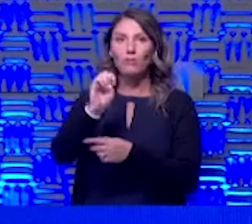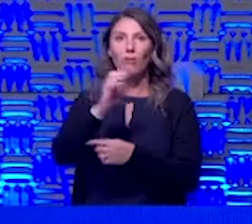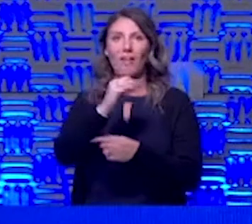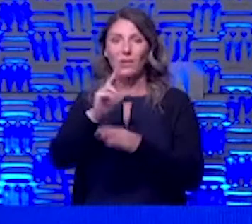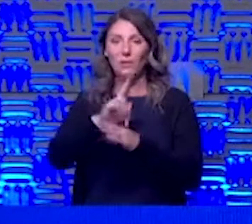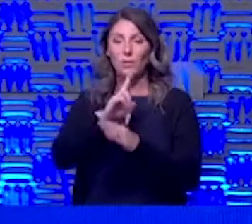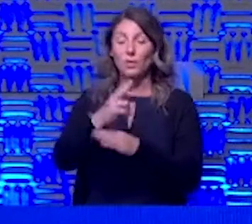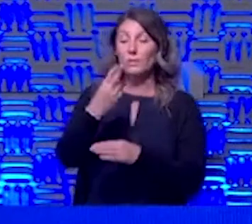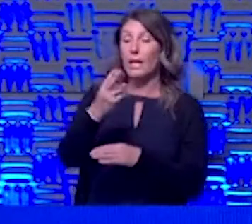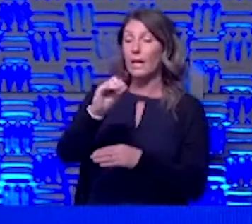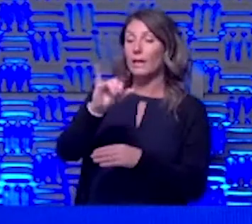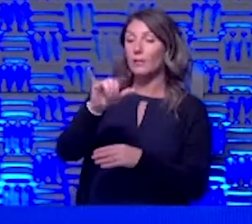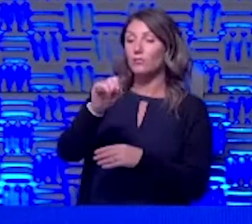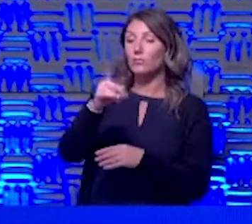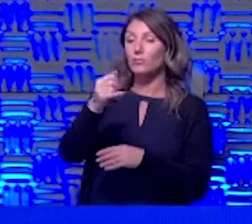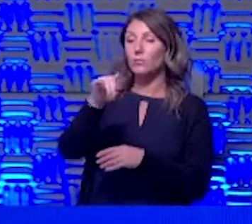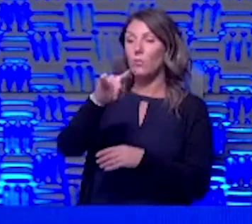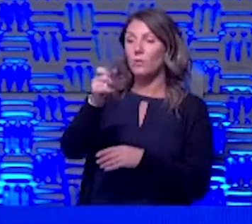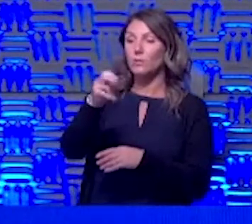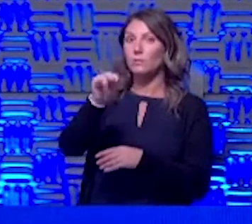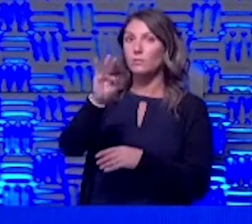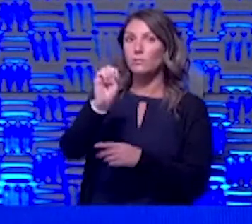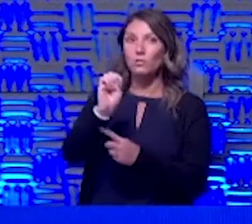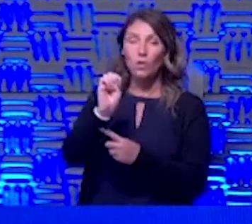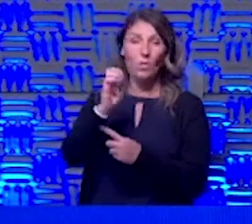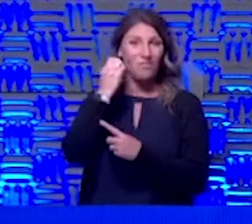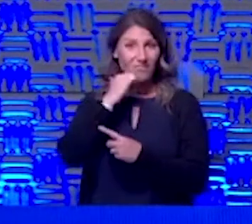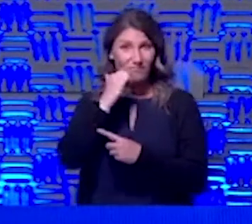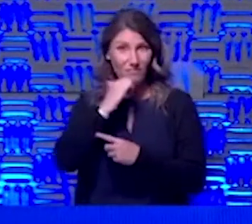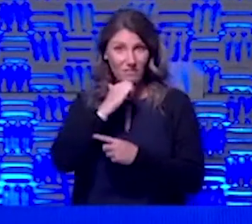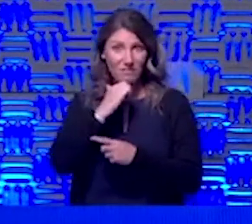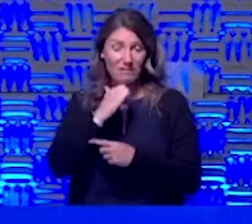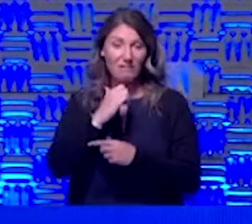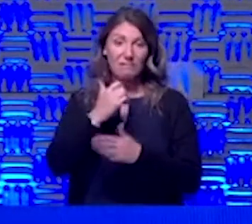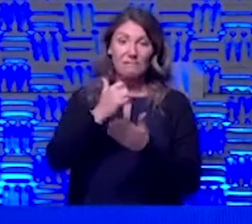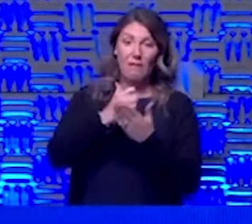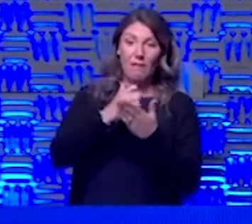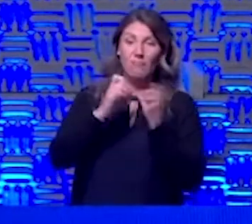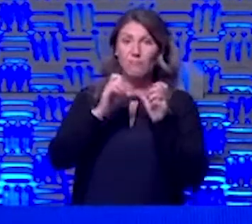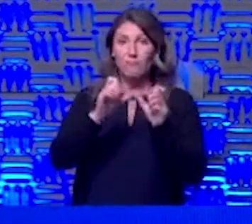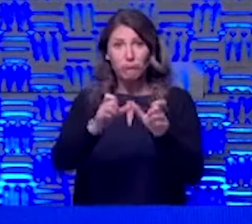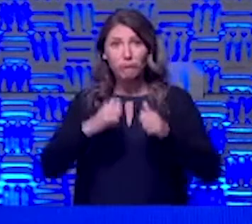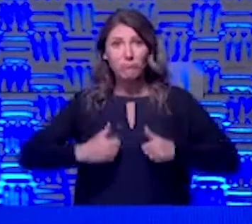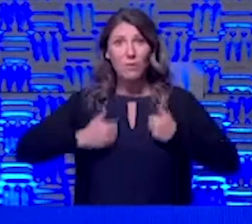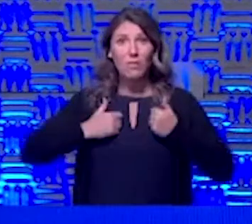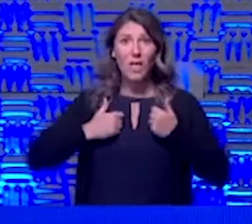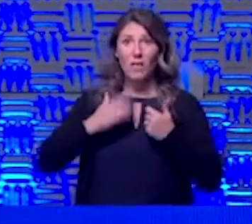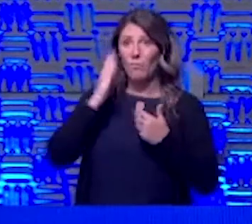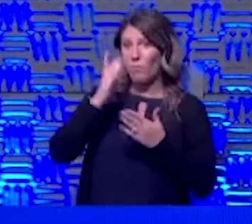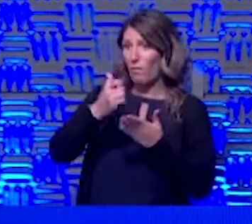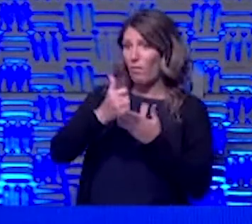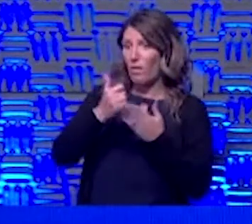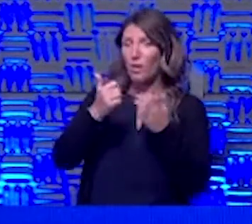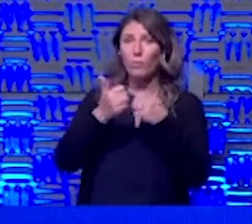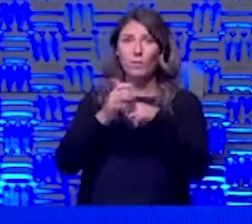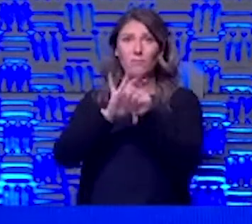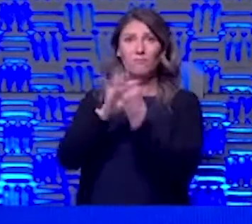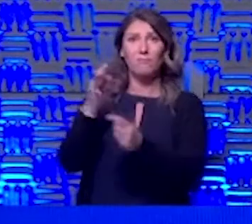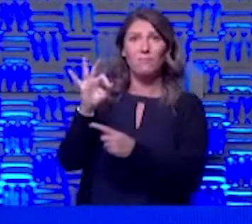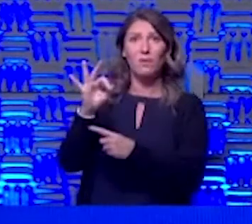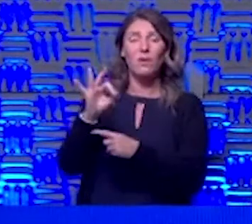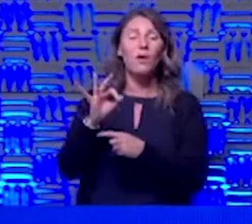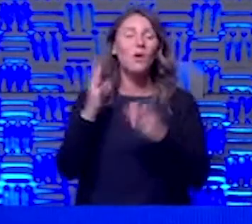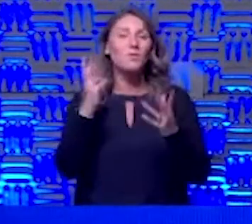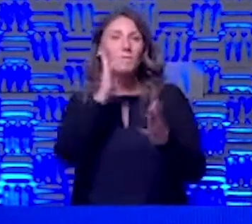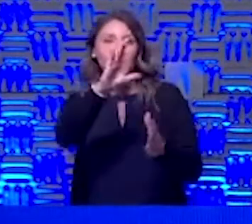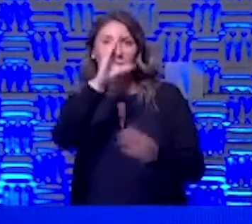me alive. Will the hydrocortisone help me any if I get COVID? Larry, what are you thinking about hydrocortisone and steroids today?